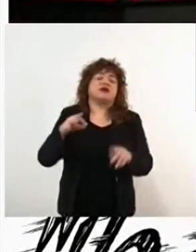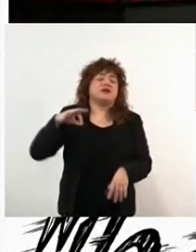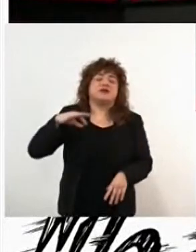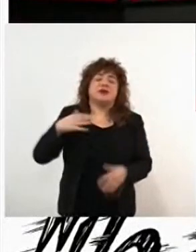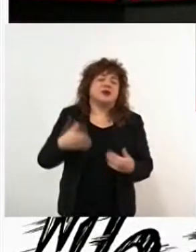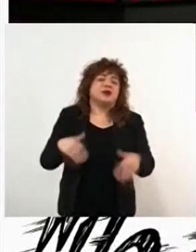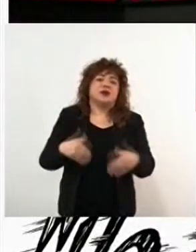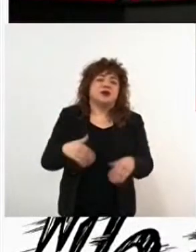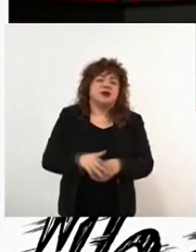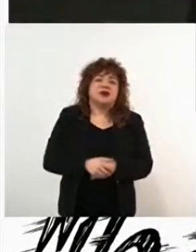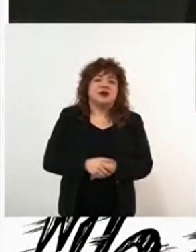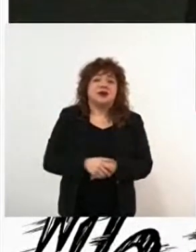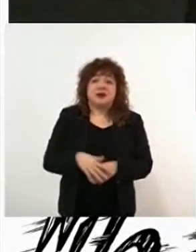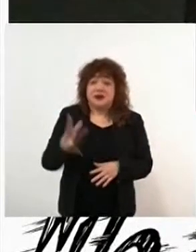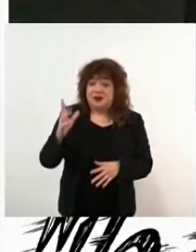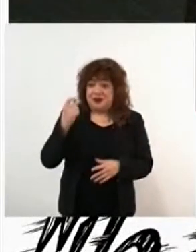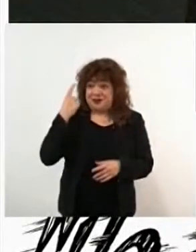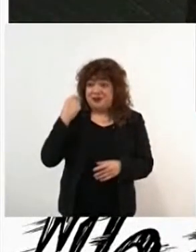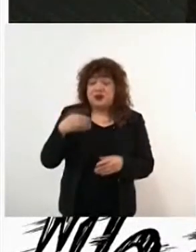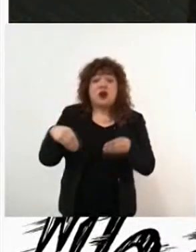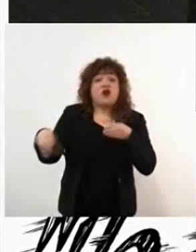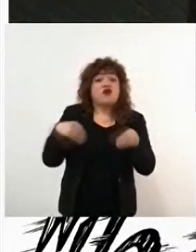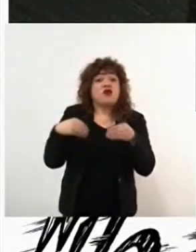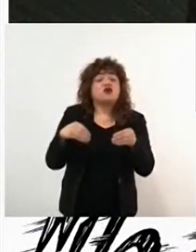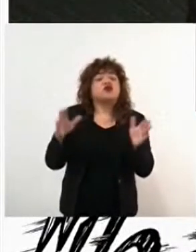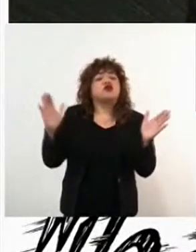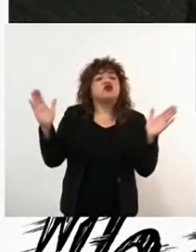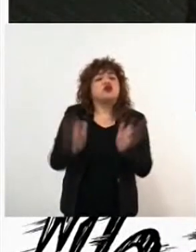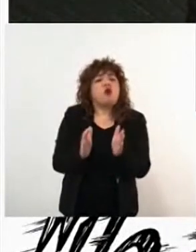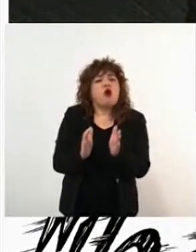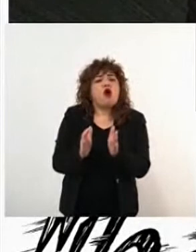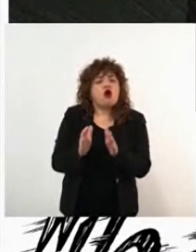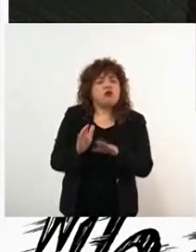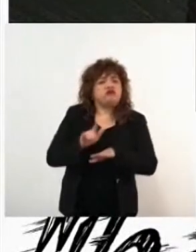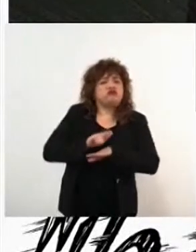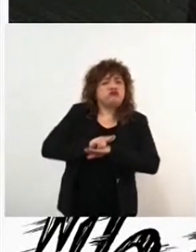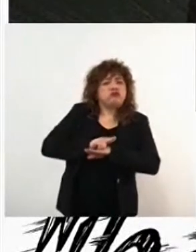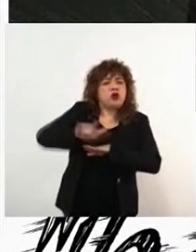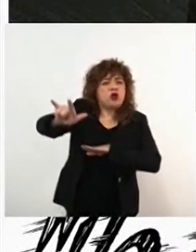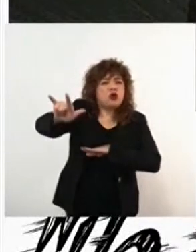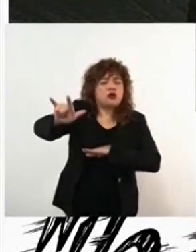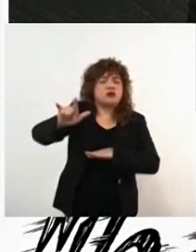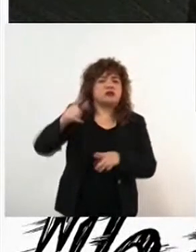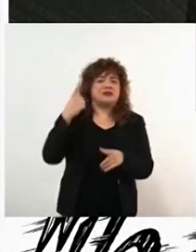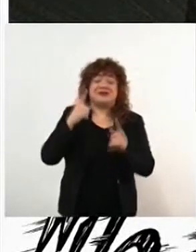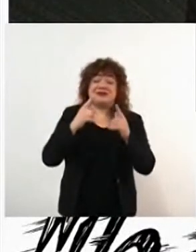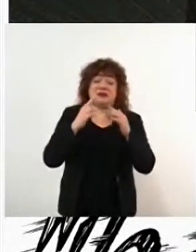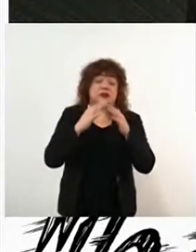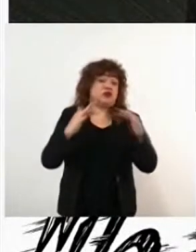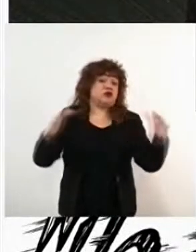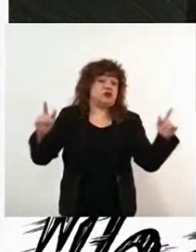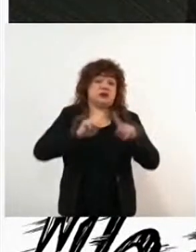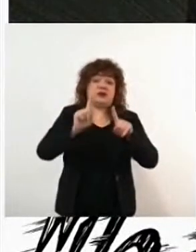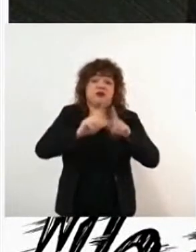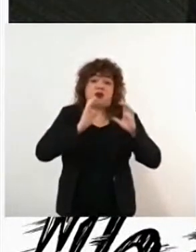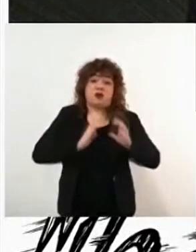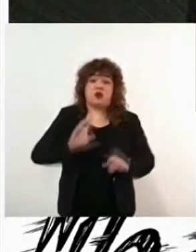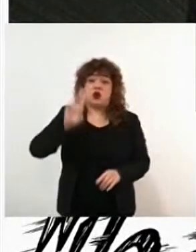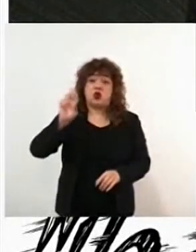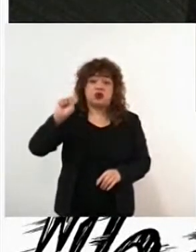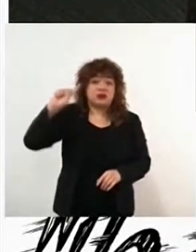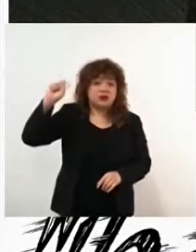the beauty of flexible small launch is that we can service a diverse array of customers on the same flight. On this one, we have U.S.